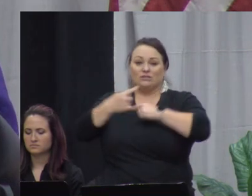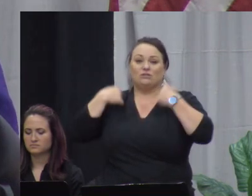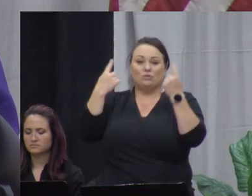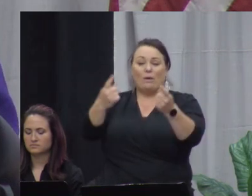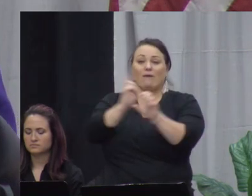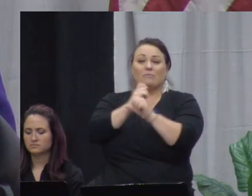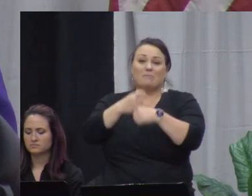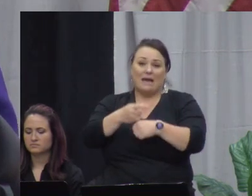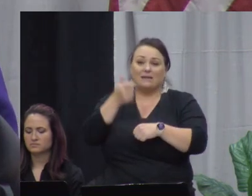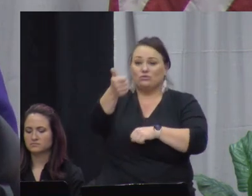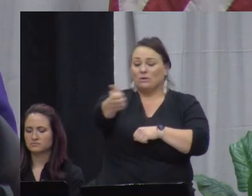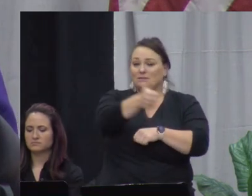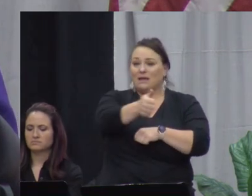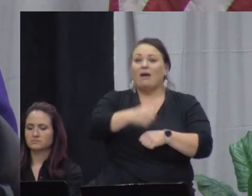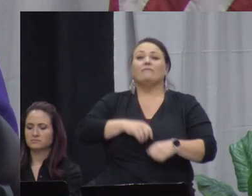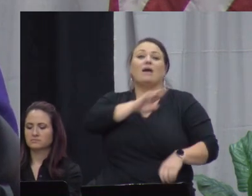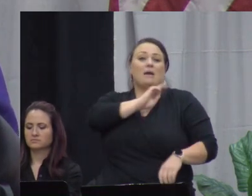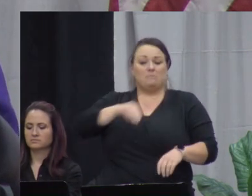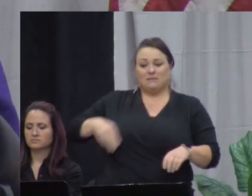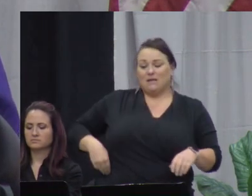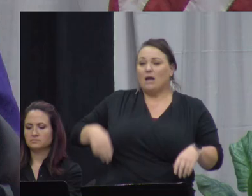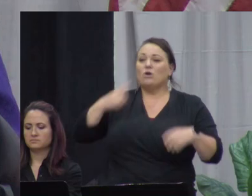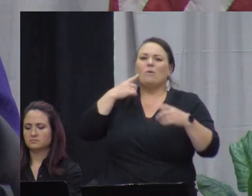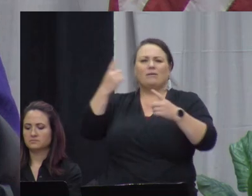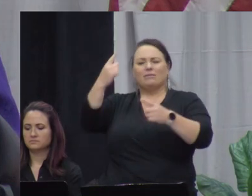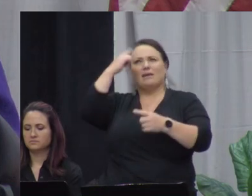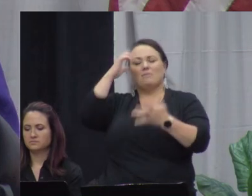Manzano, just think back to who you were freshman year.